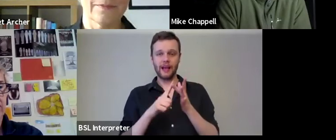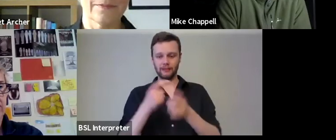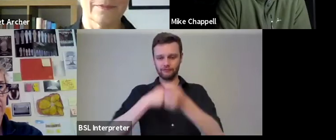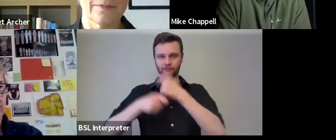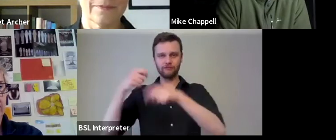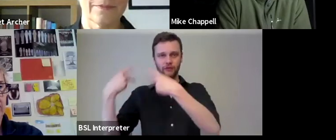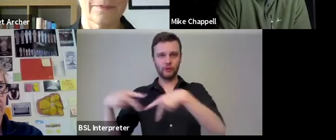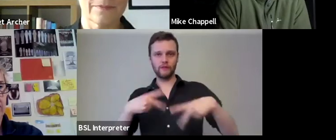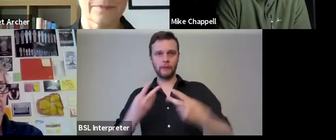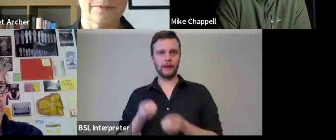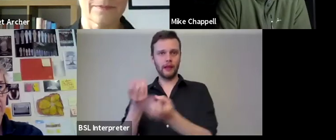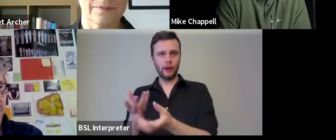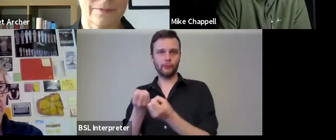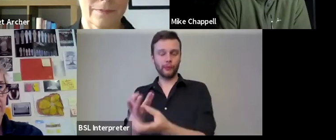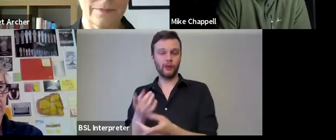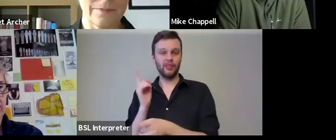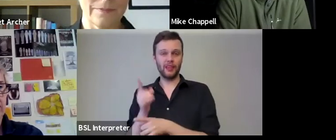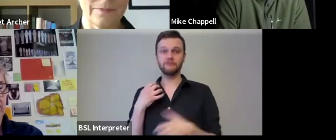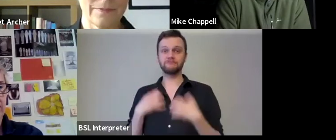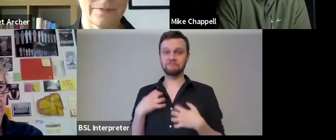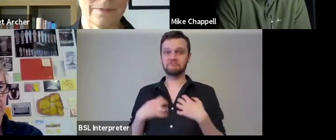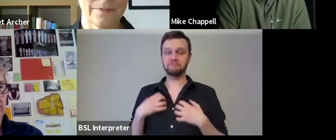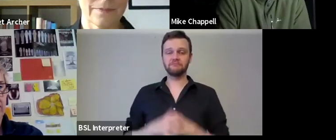of outputted from it.